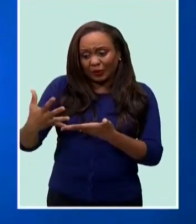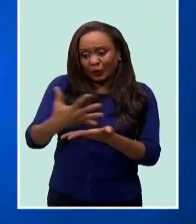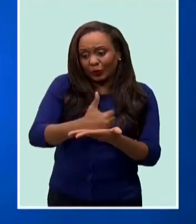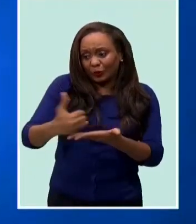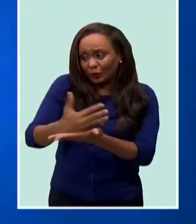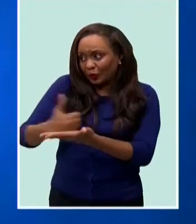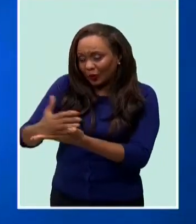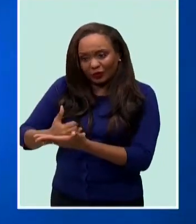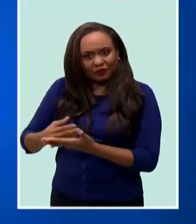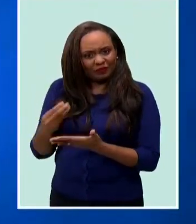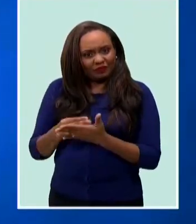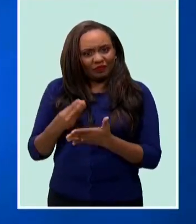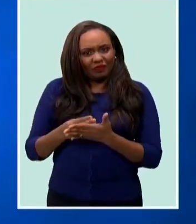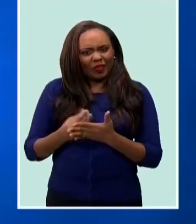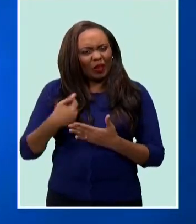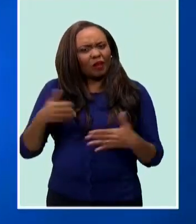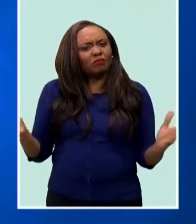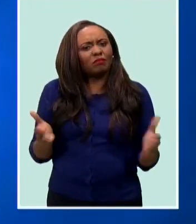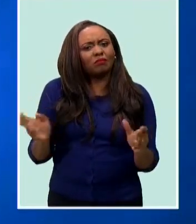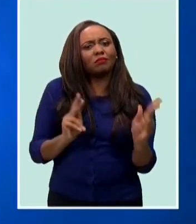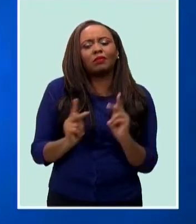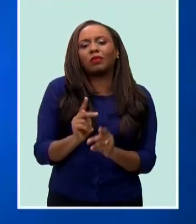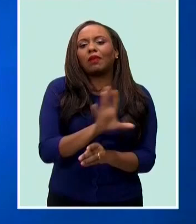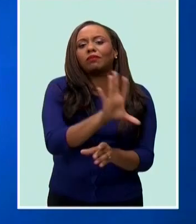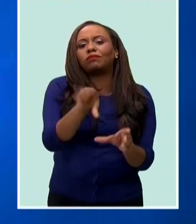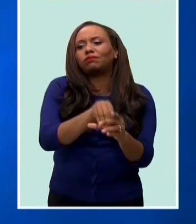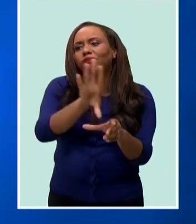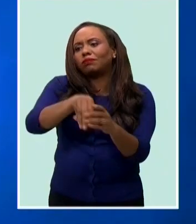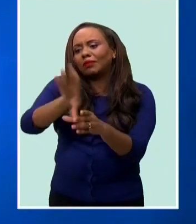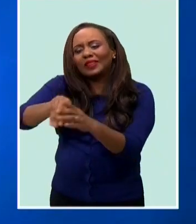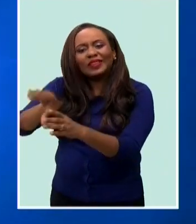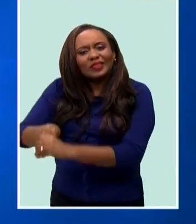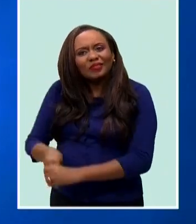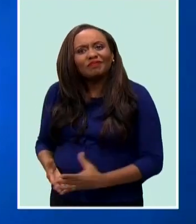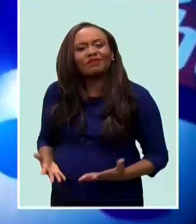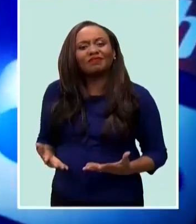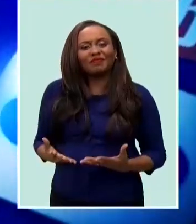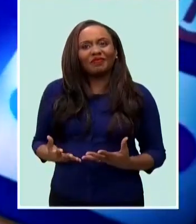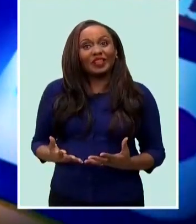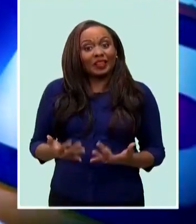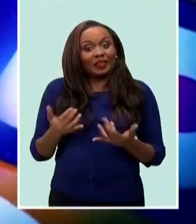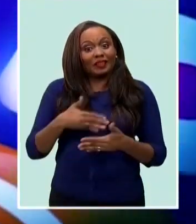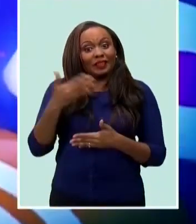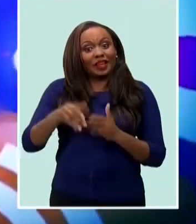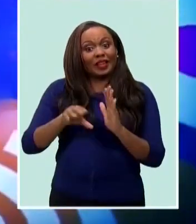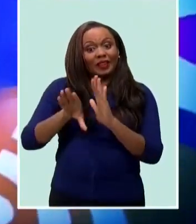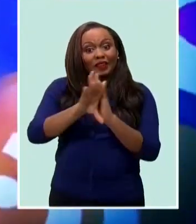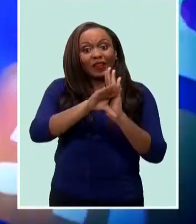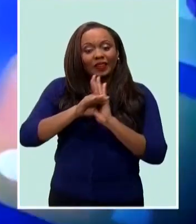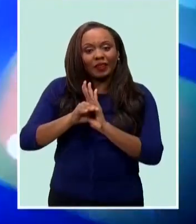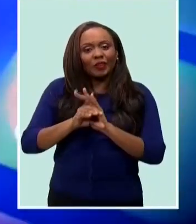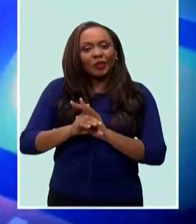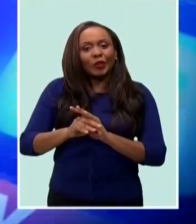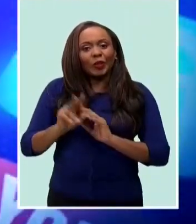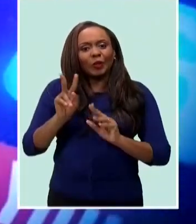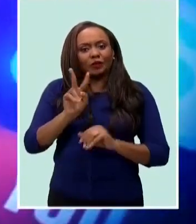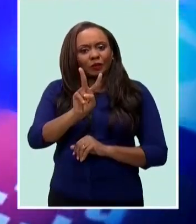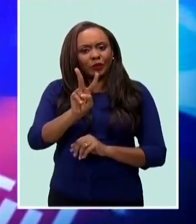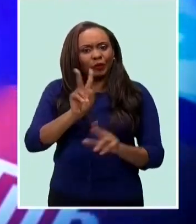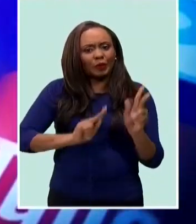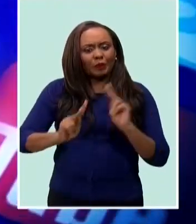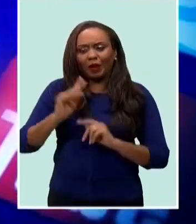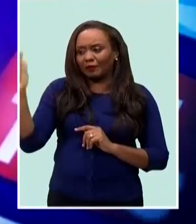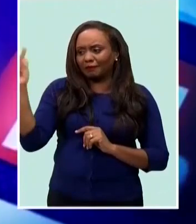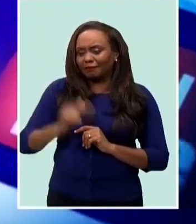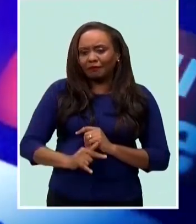have been encouraging all Barbadians to get more involved. So in this next video, Chicago natives Scott and